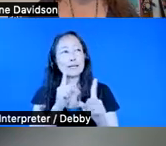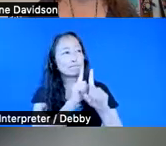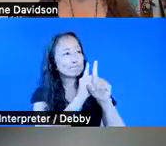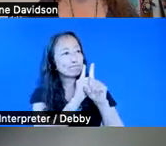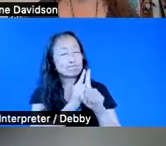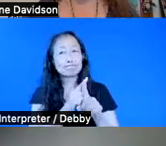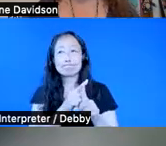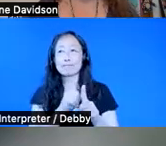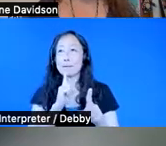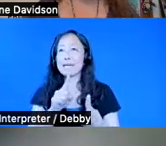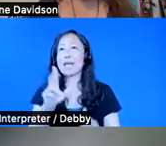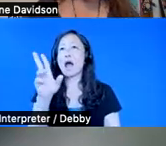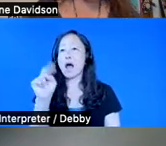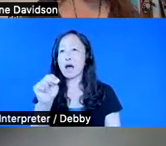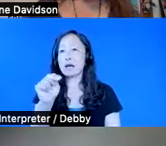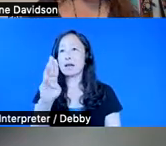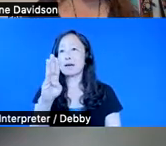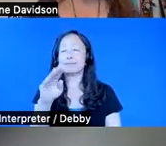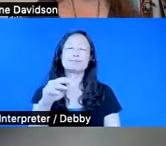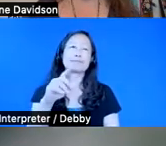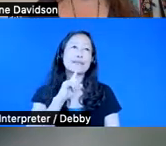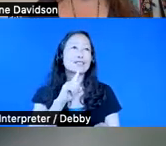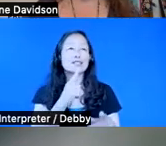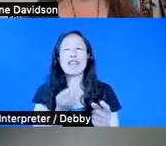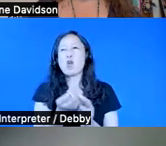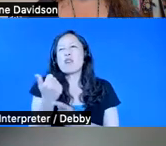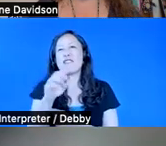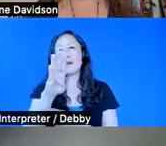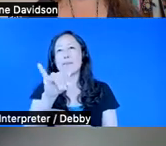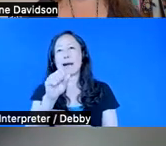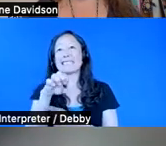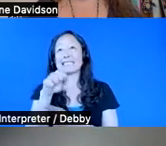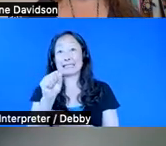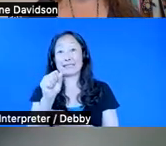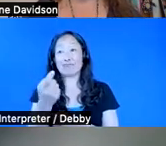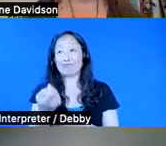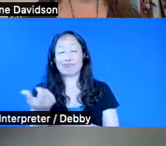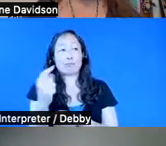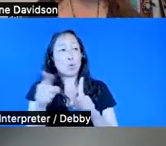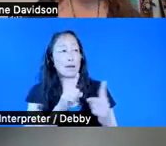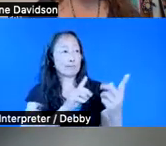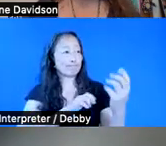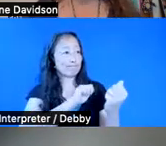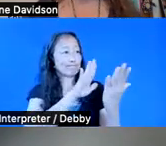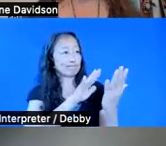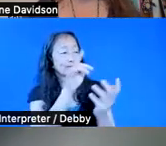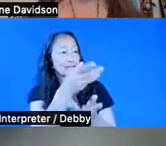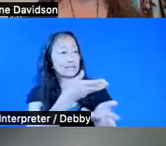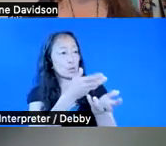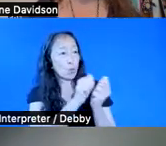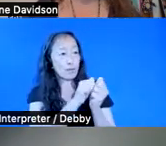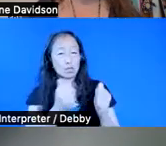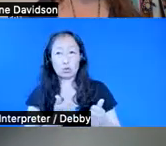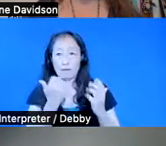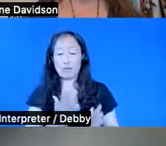and snacks, walk around, go outside maybe a couple minutes, or definitely go by a window